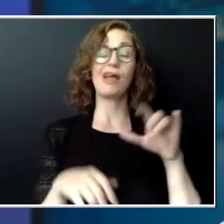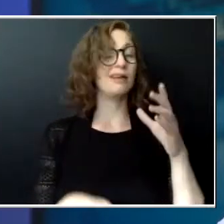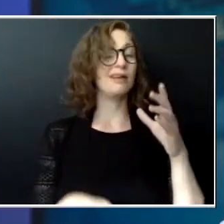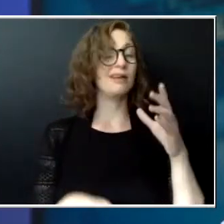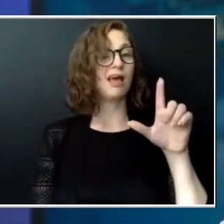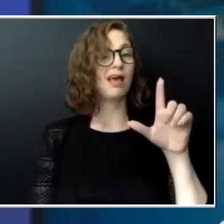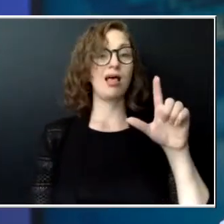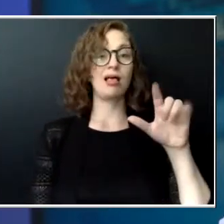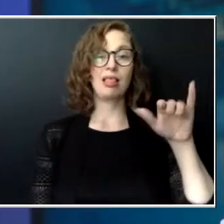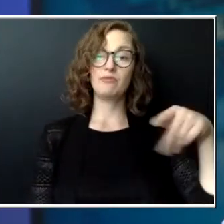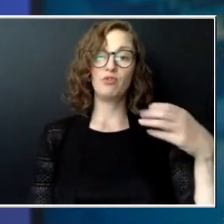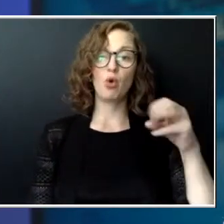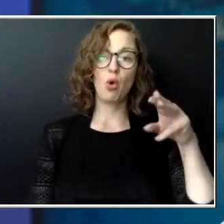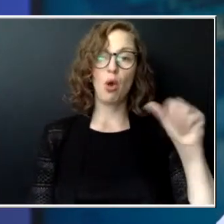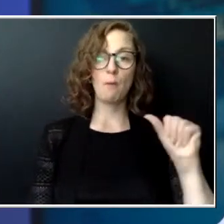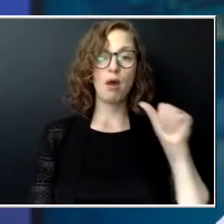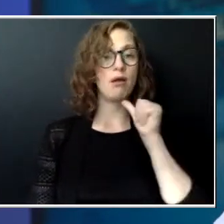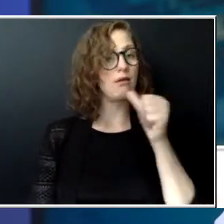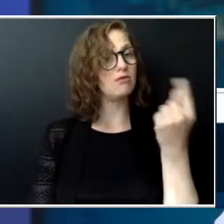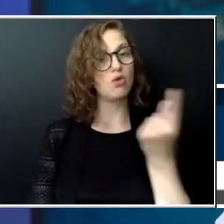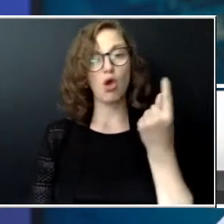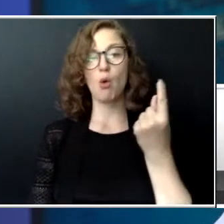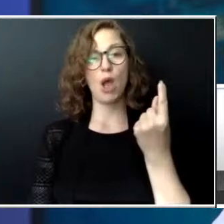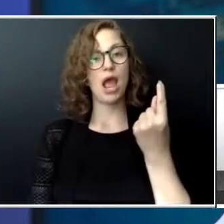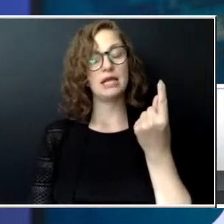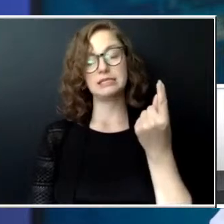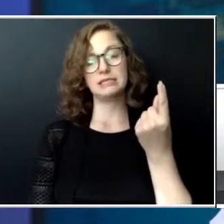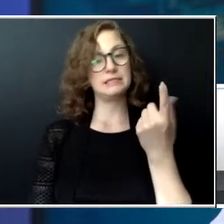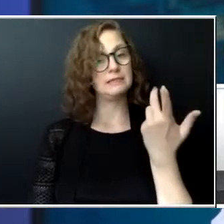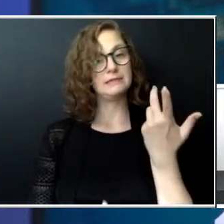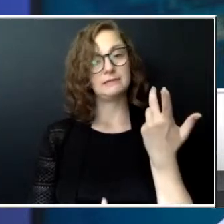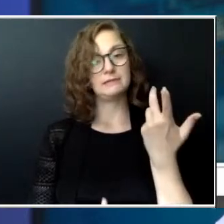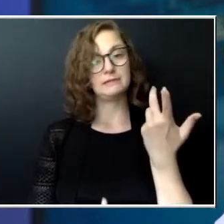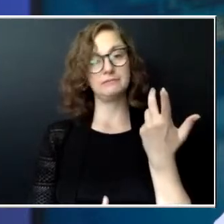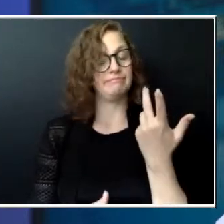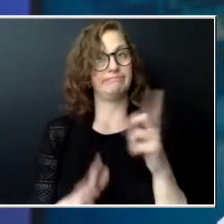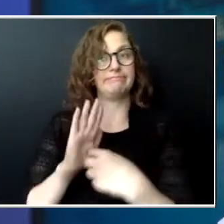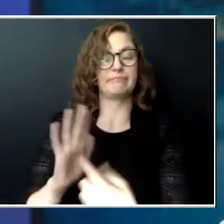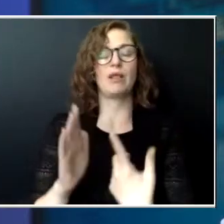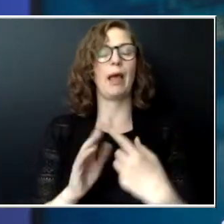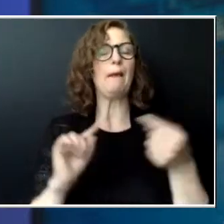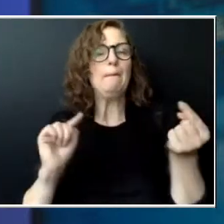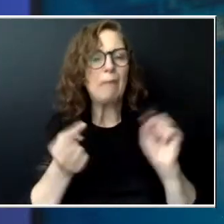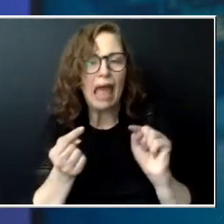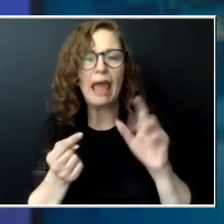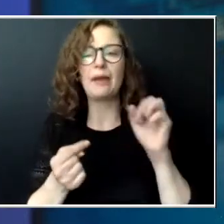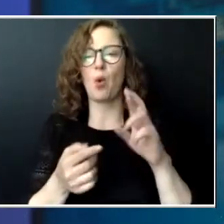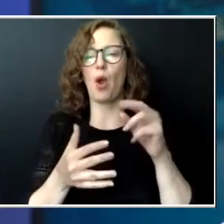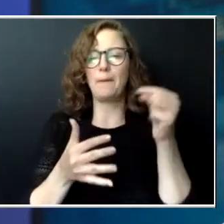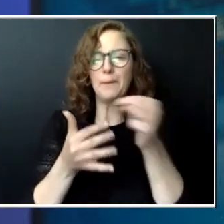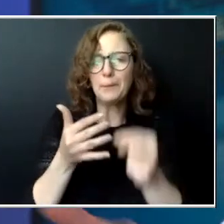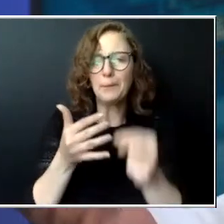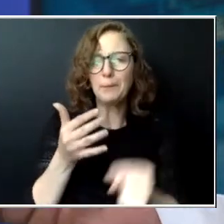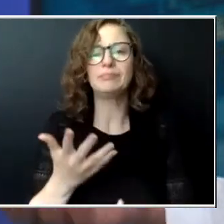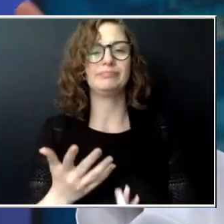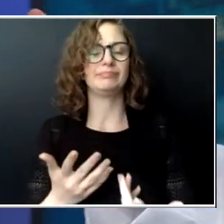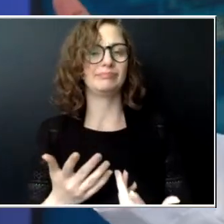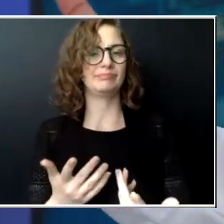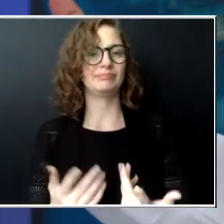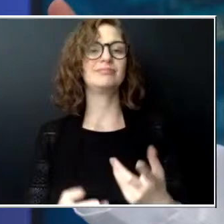the like alarming symptoms. You don't have like a checklist necessarily to go down. There's no clear checklist. Like, it can be really subtle.